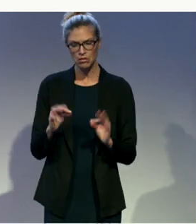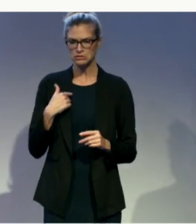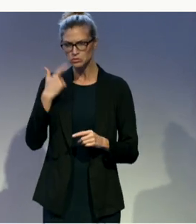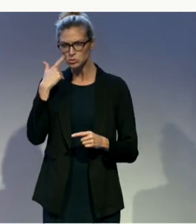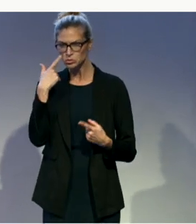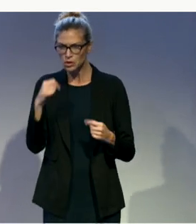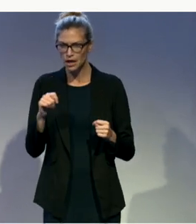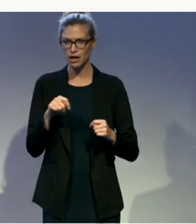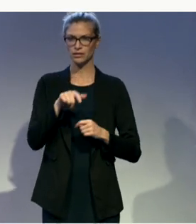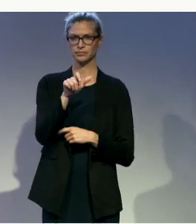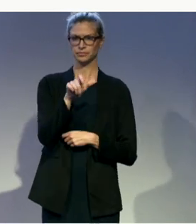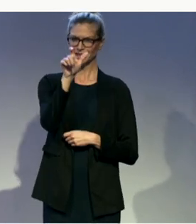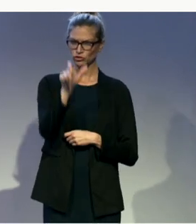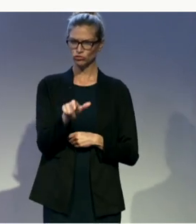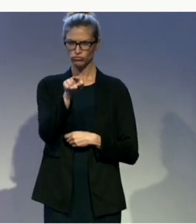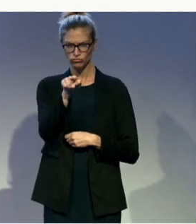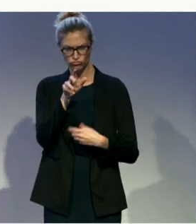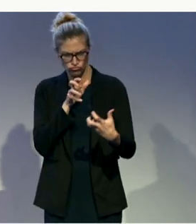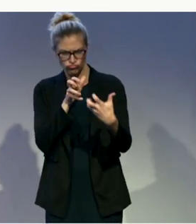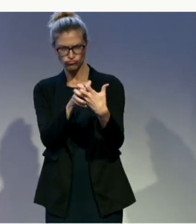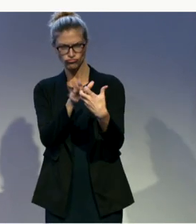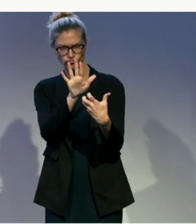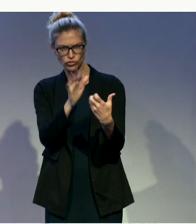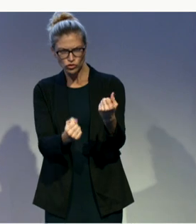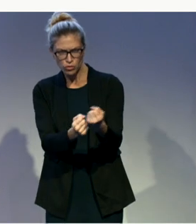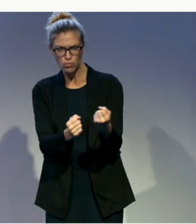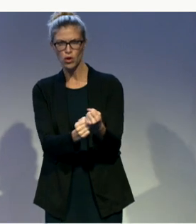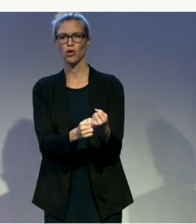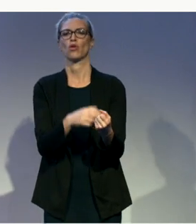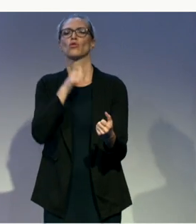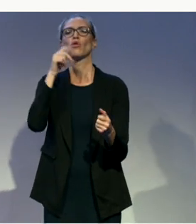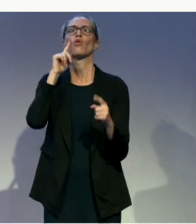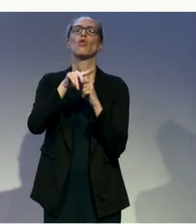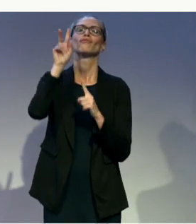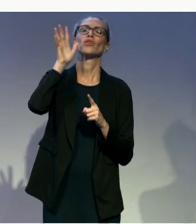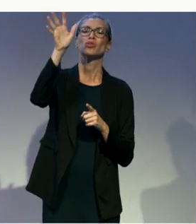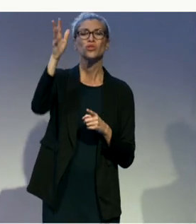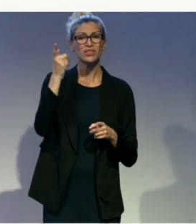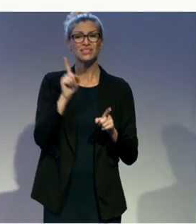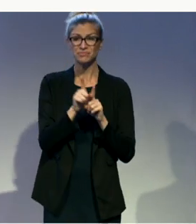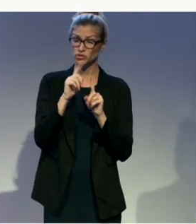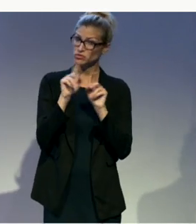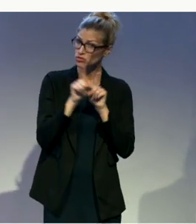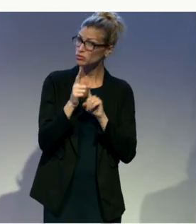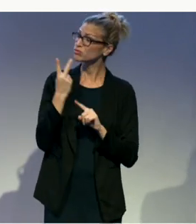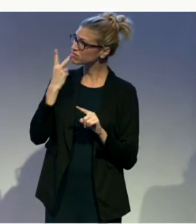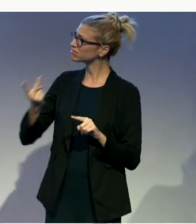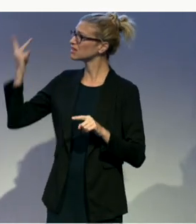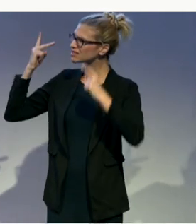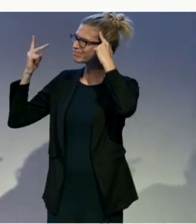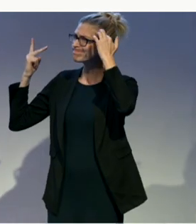plans, we don't only have to look at the future, but also to look at the past. So everything needs to be taken into